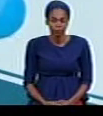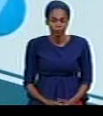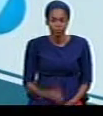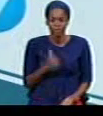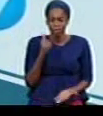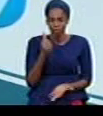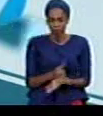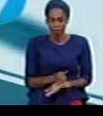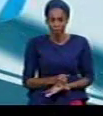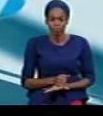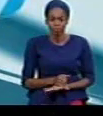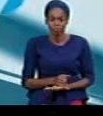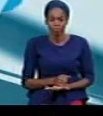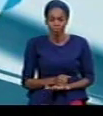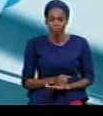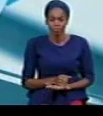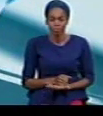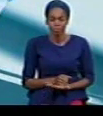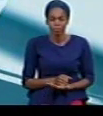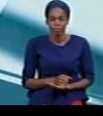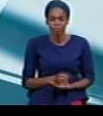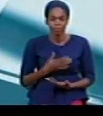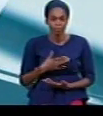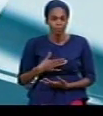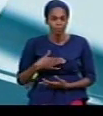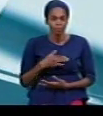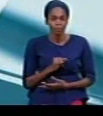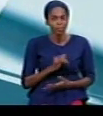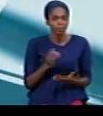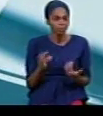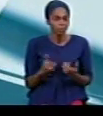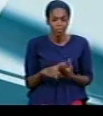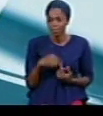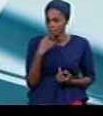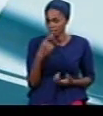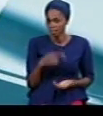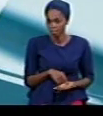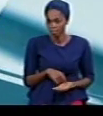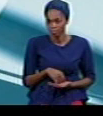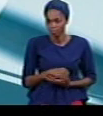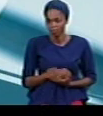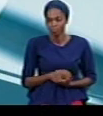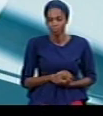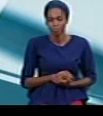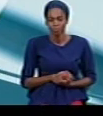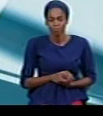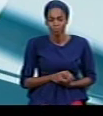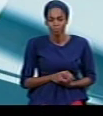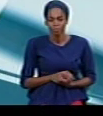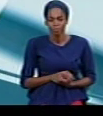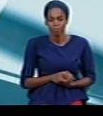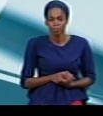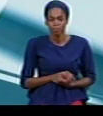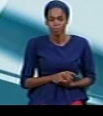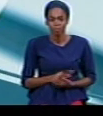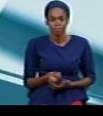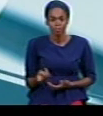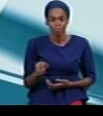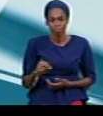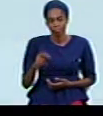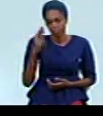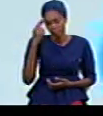Amen. Please, I want to say this. The essence of bringing in the